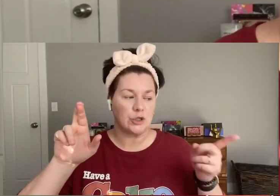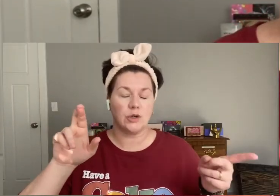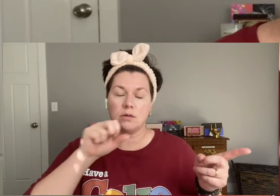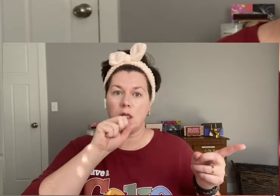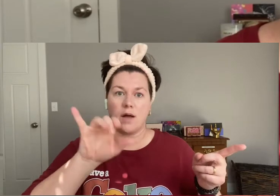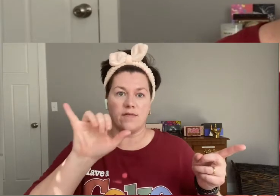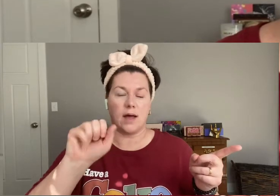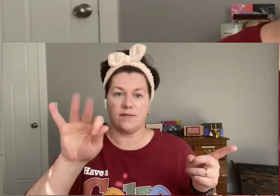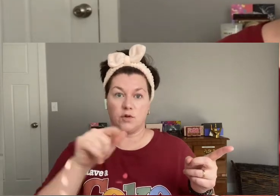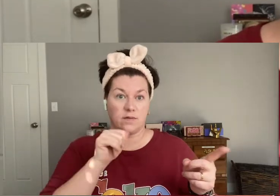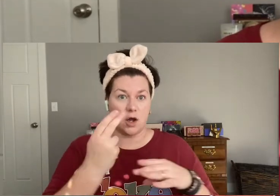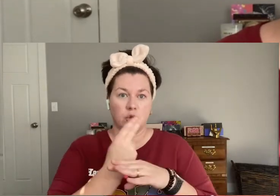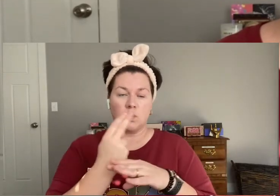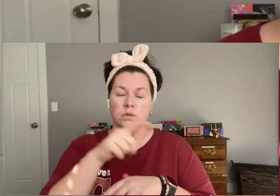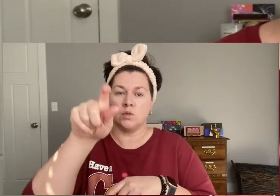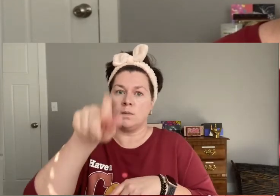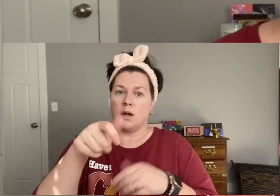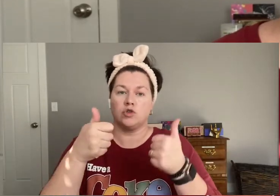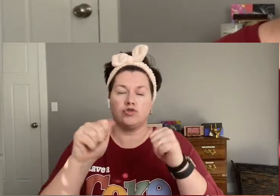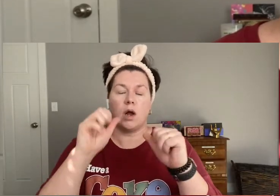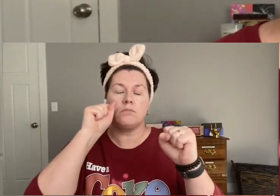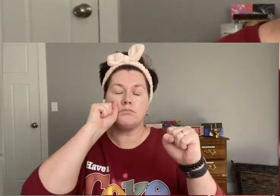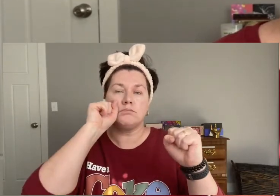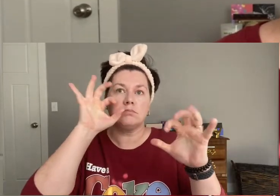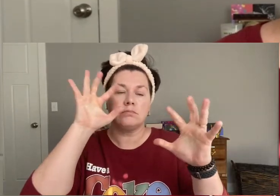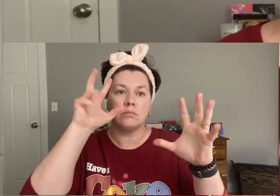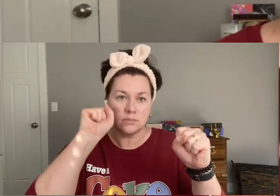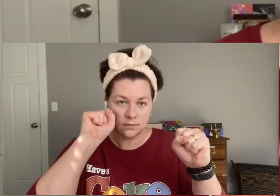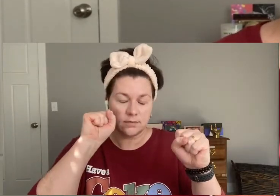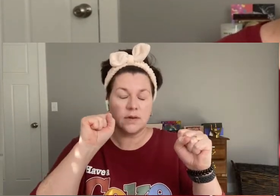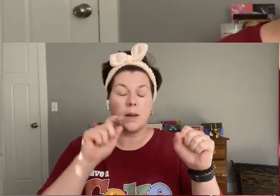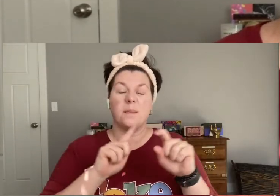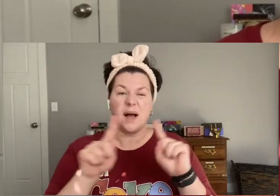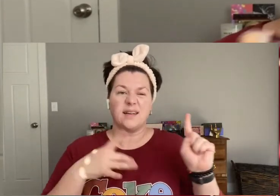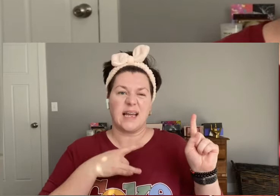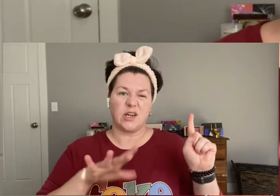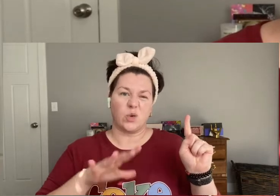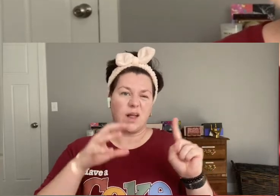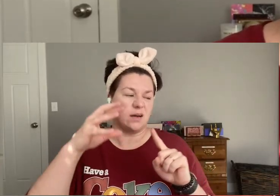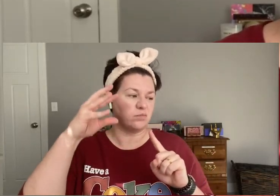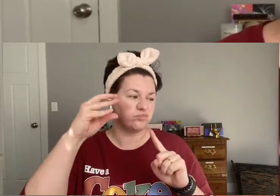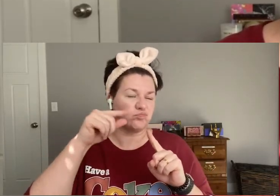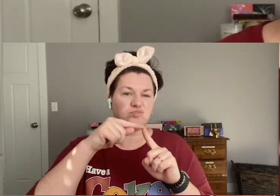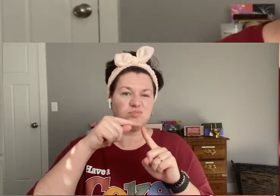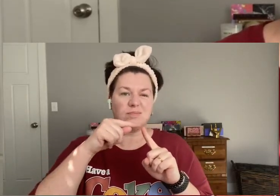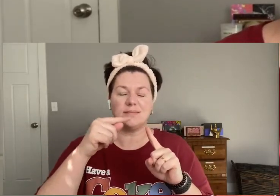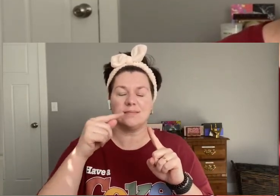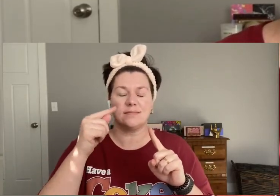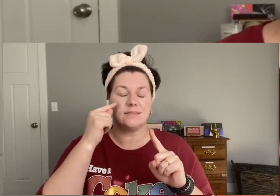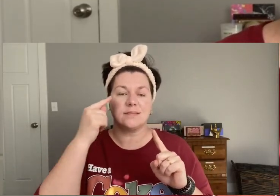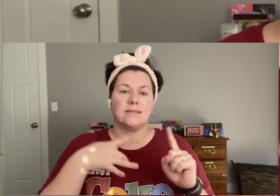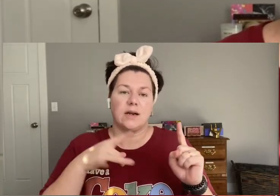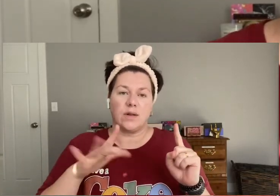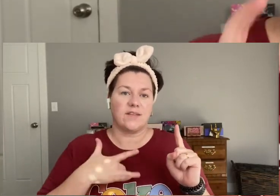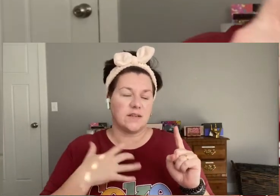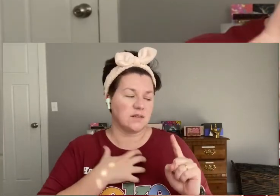Instant Age Rewind Eraser. This stuff is incredible. If you guys don't have this, you must in